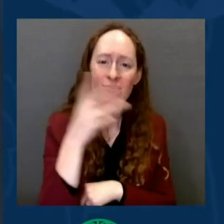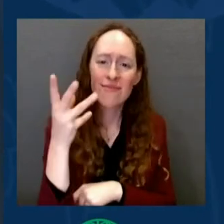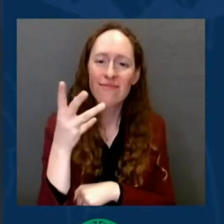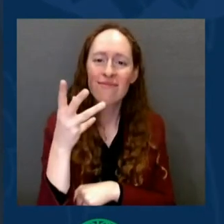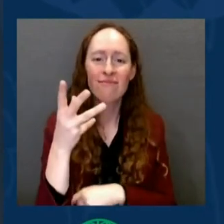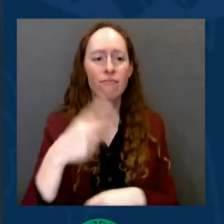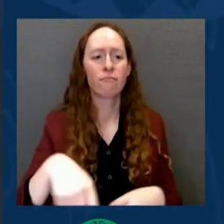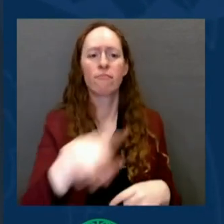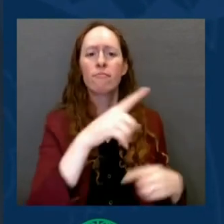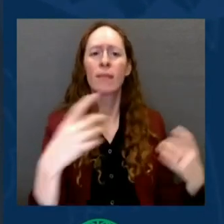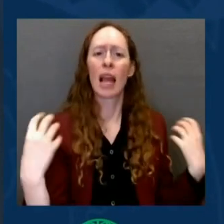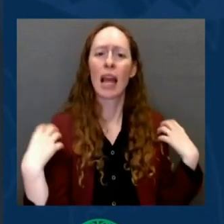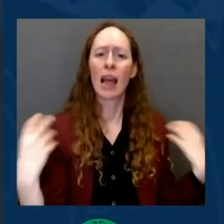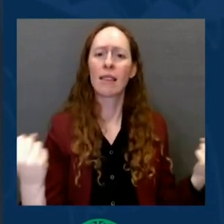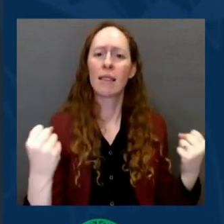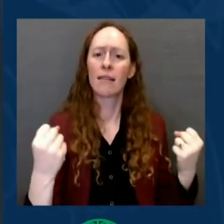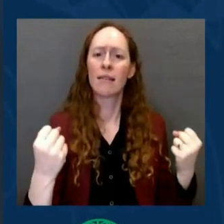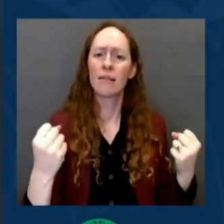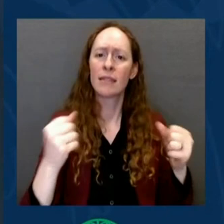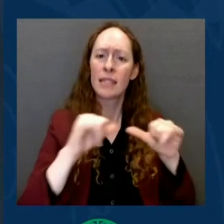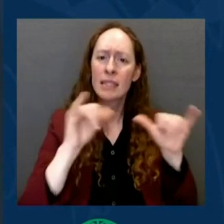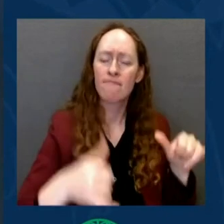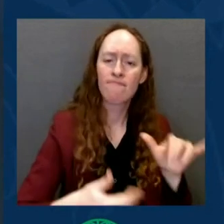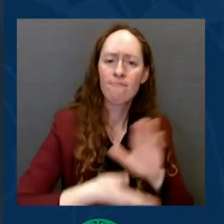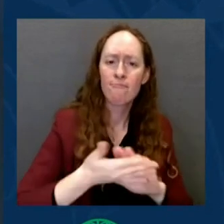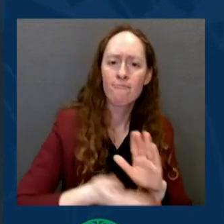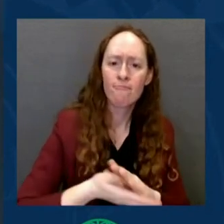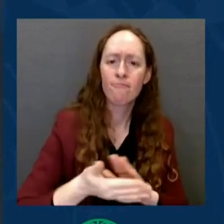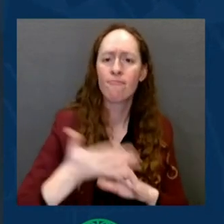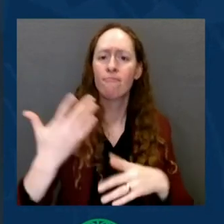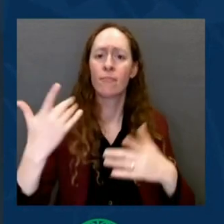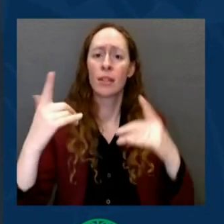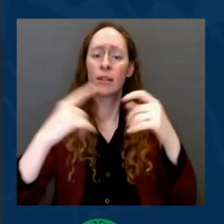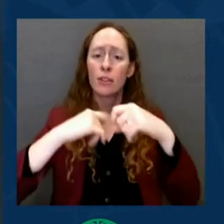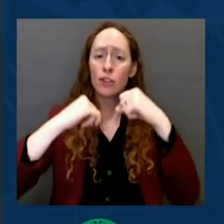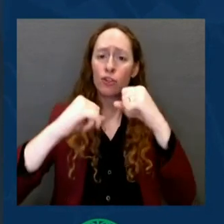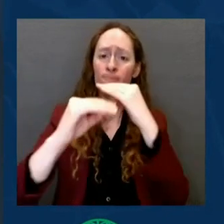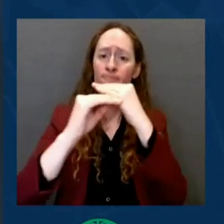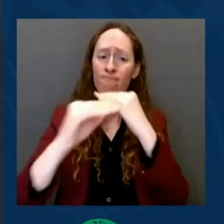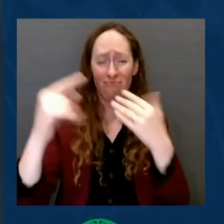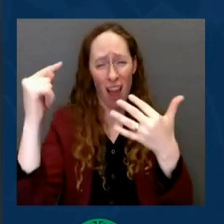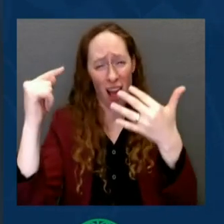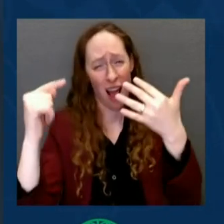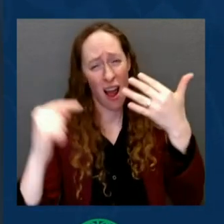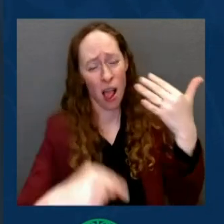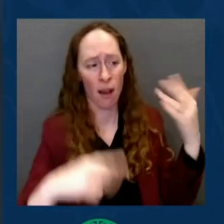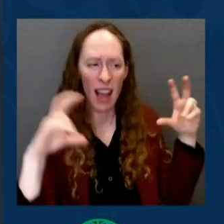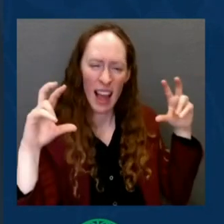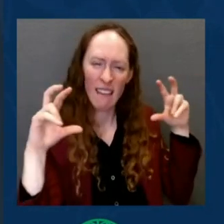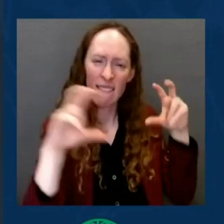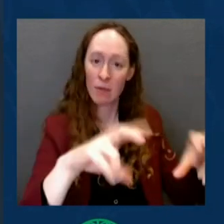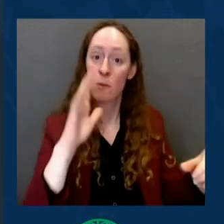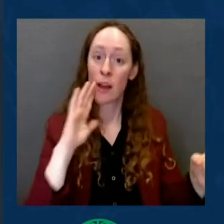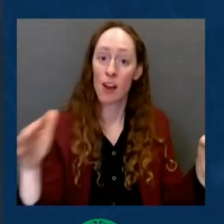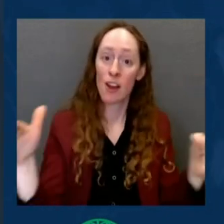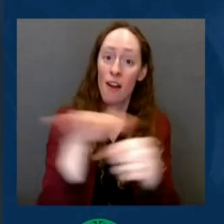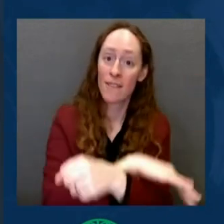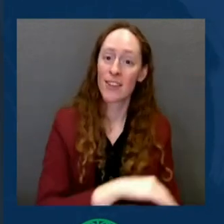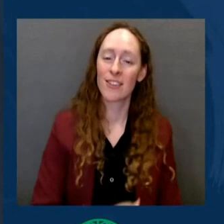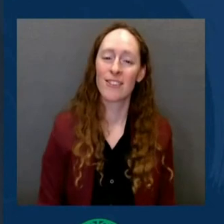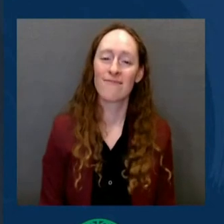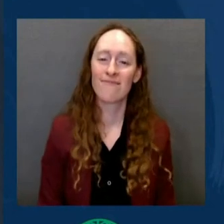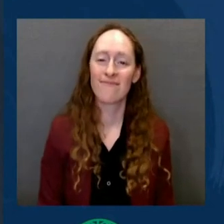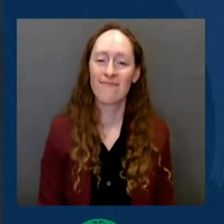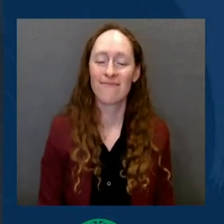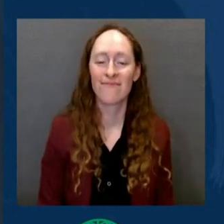security, and more. In our view, our new shared vision statement lays out a forward-looking